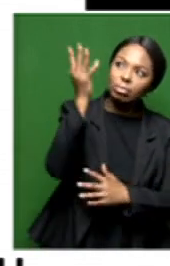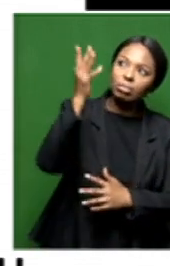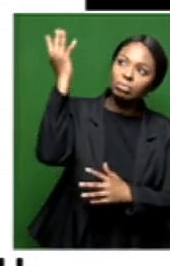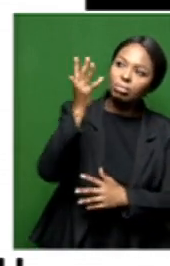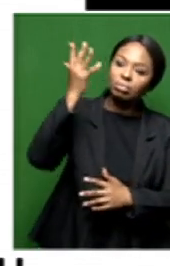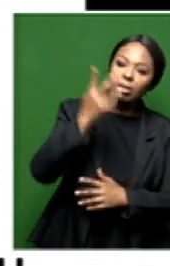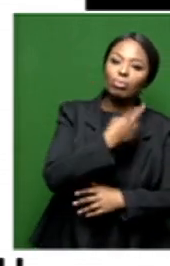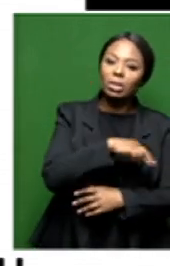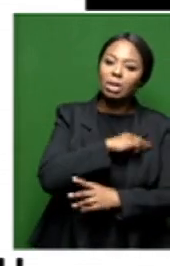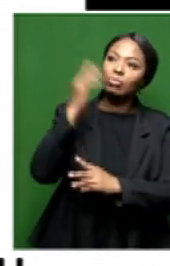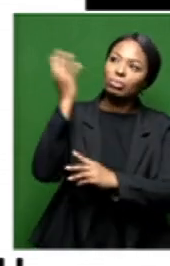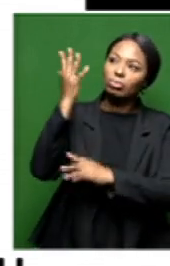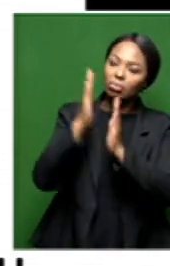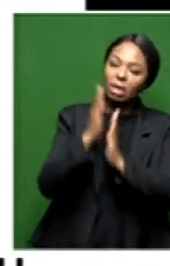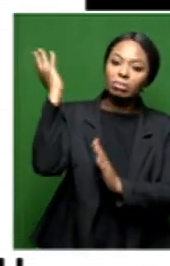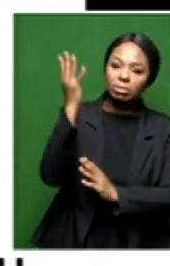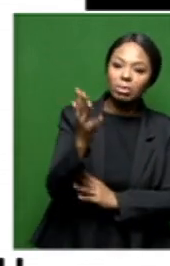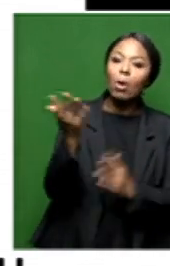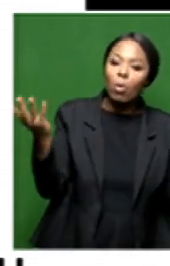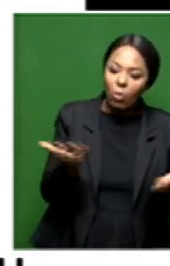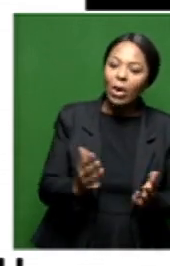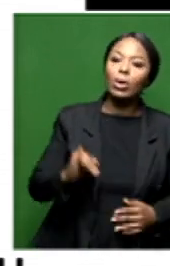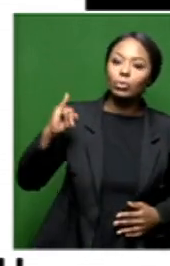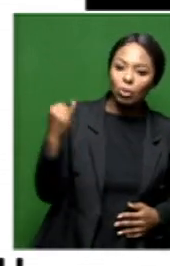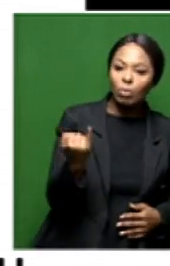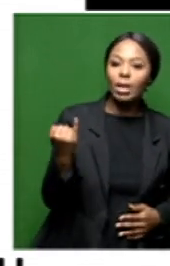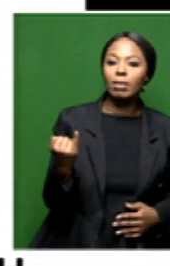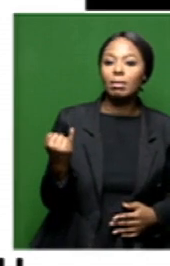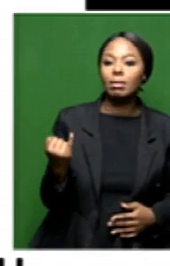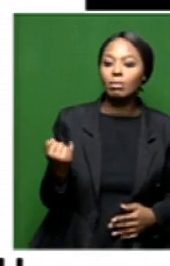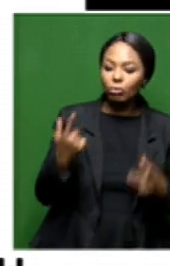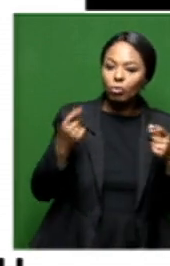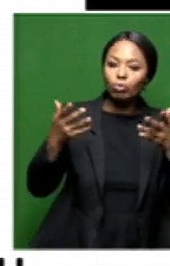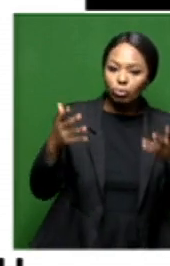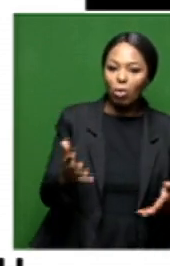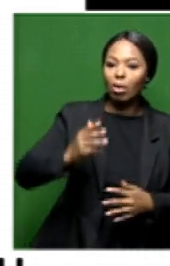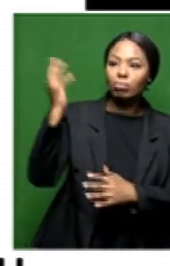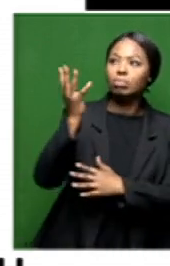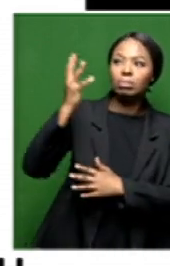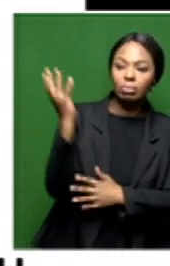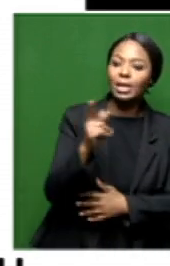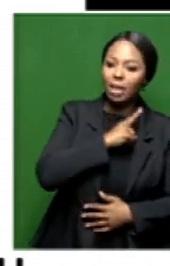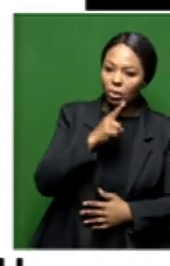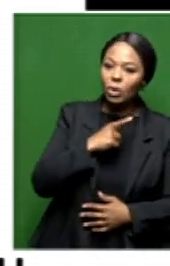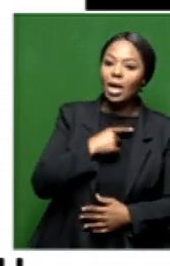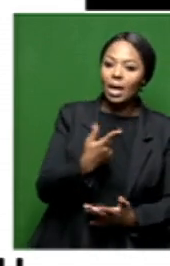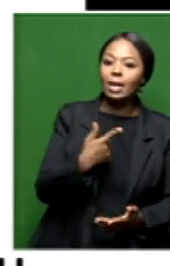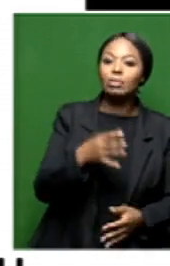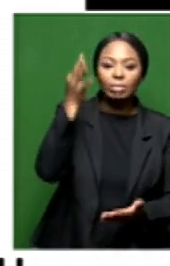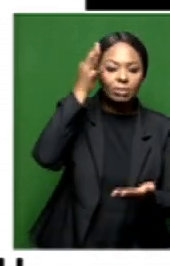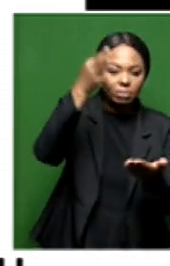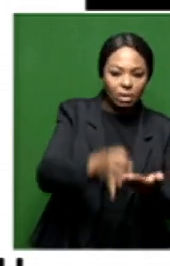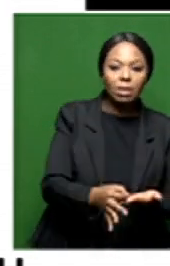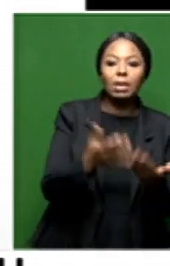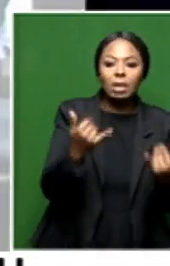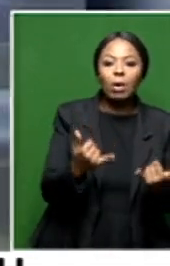to name that precinct Archbishop Desmond Tutu Precinct. And in that plan that we presented to the city, we are even